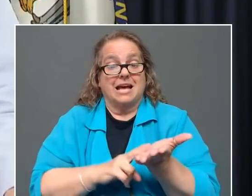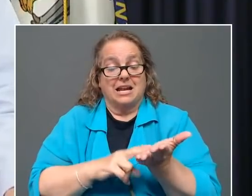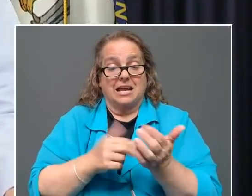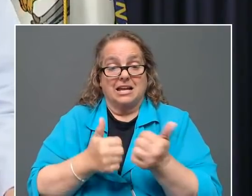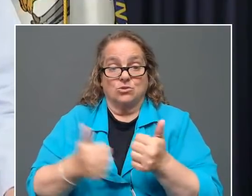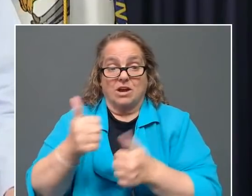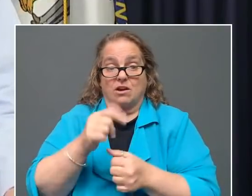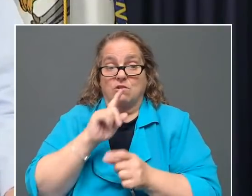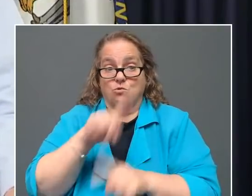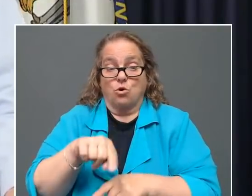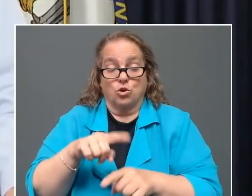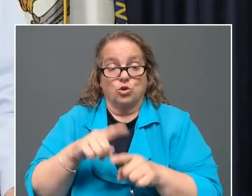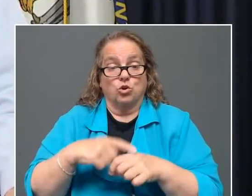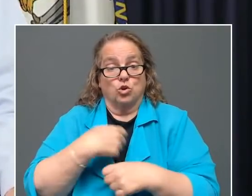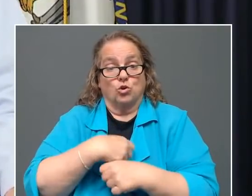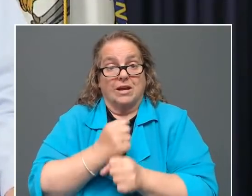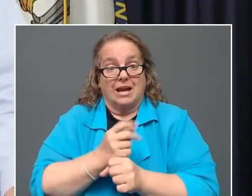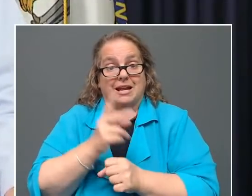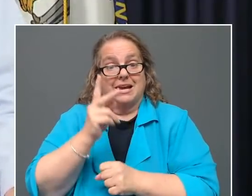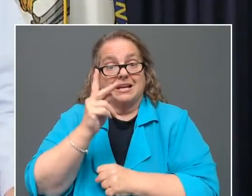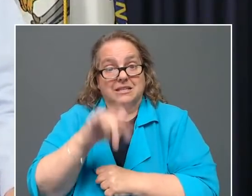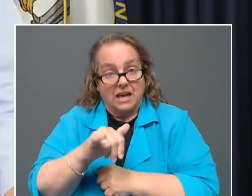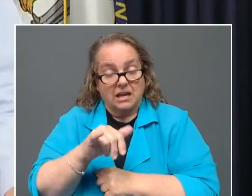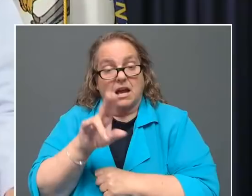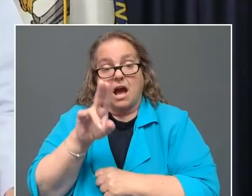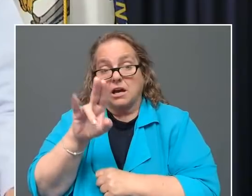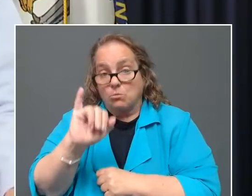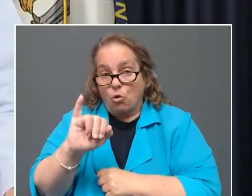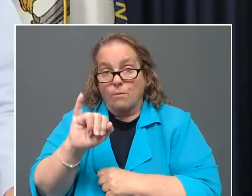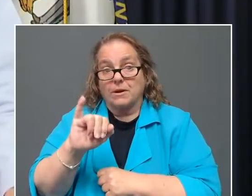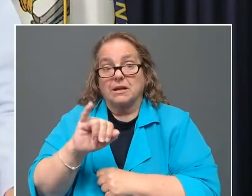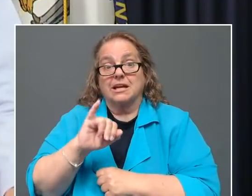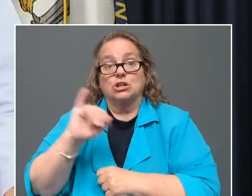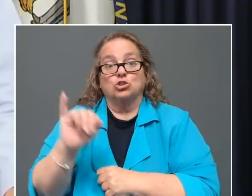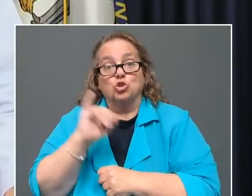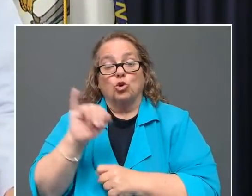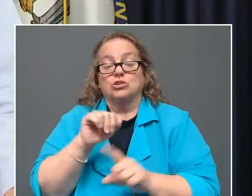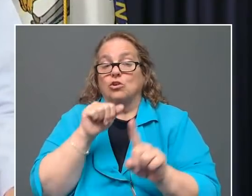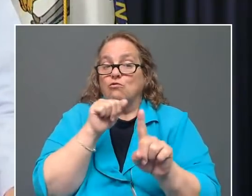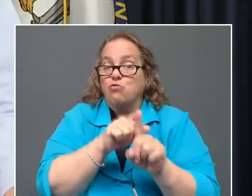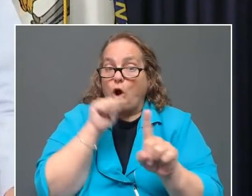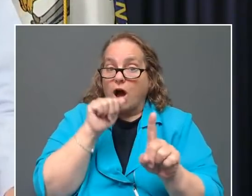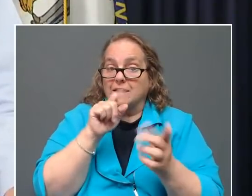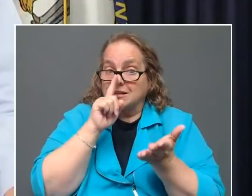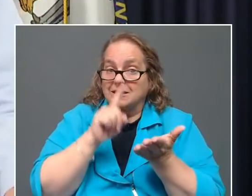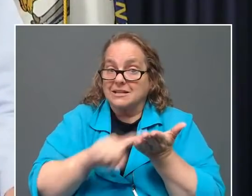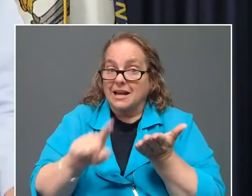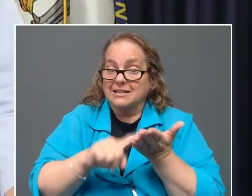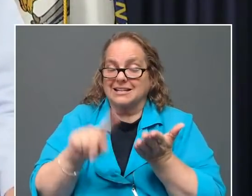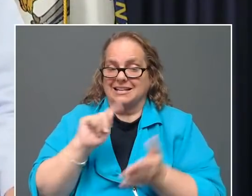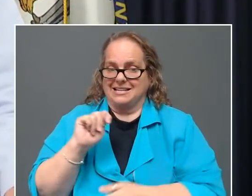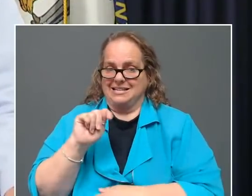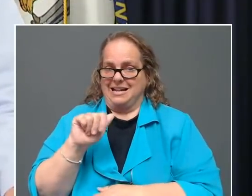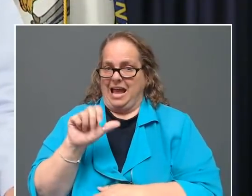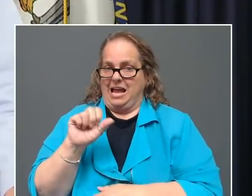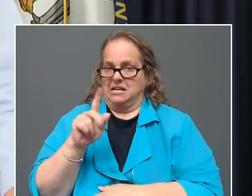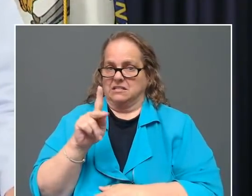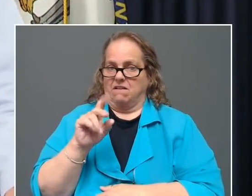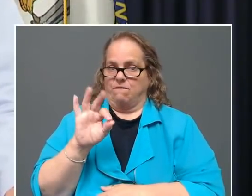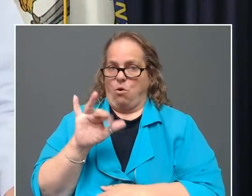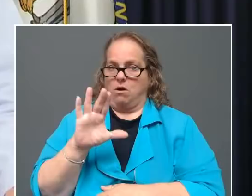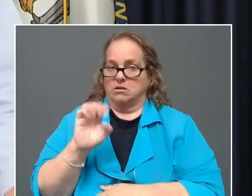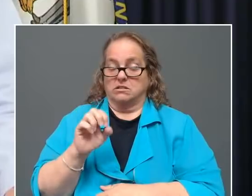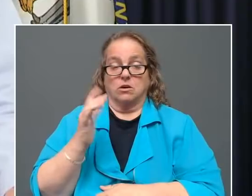Unemployment Insurance Fraud Detection and Prevention Task Force. I did this because immediate steps are necessary to identify